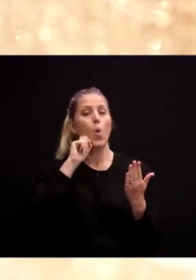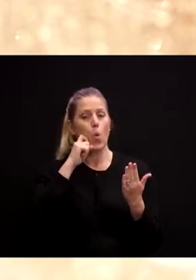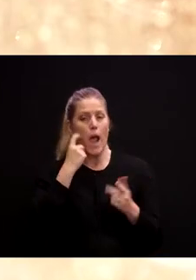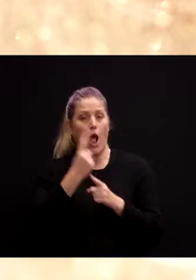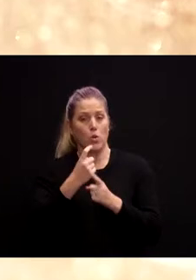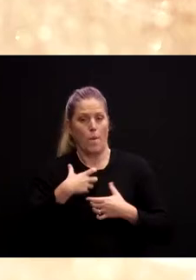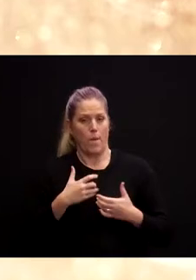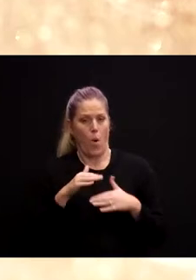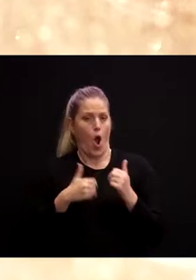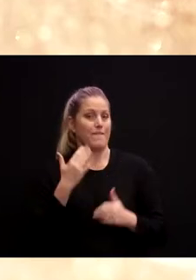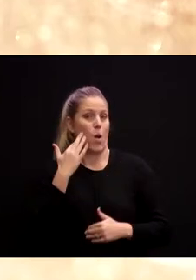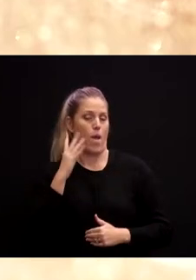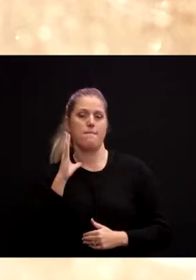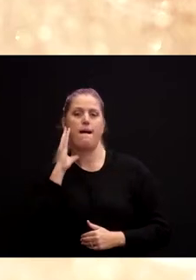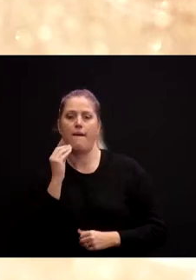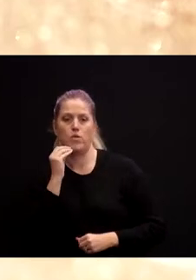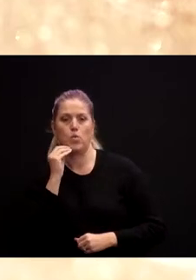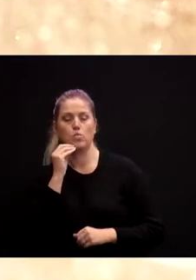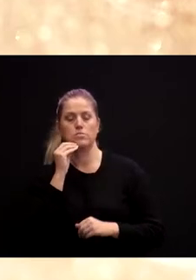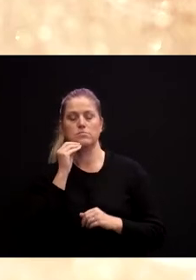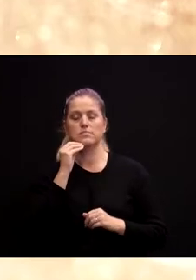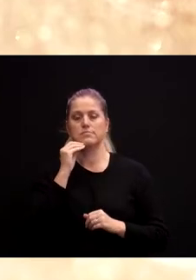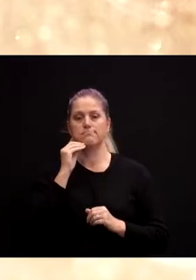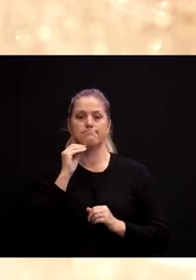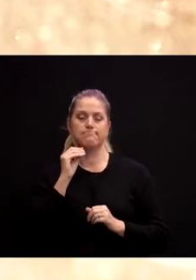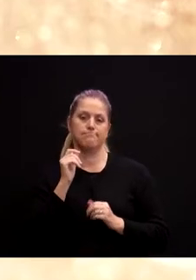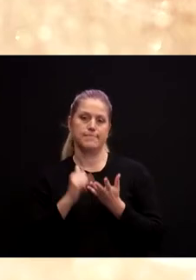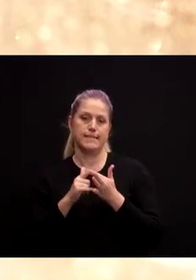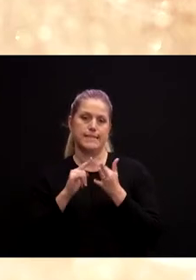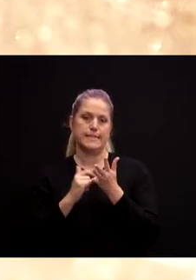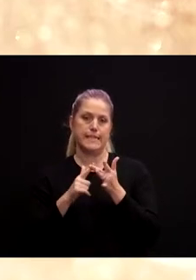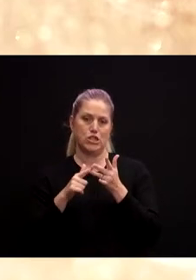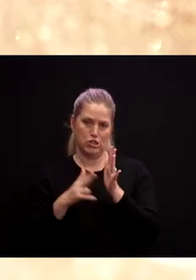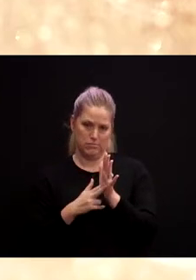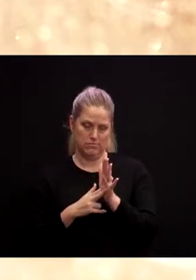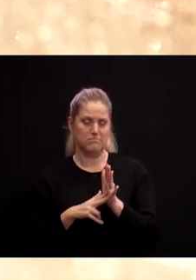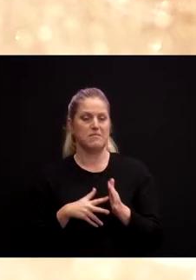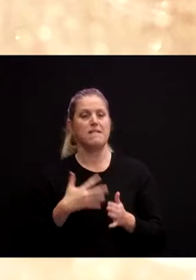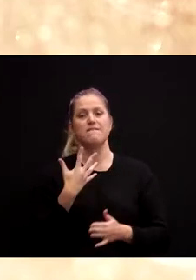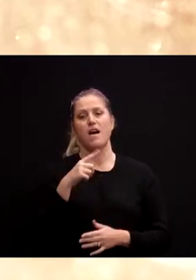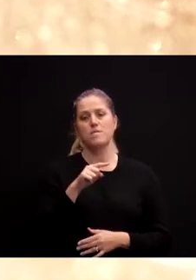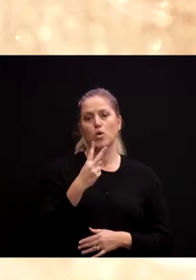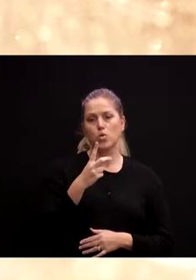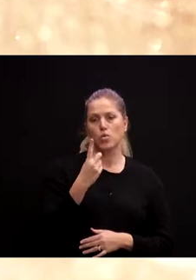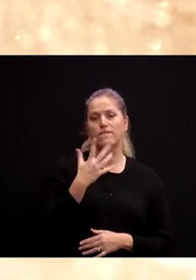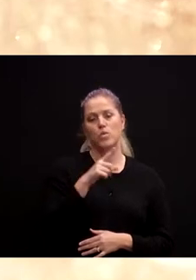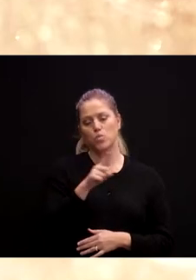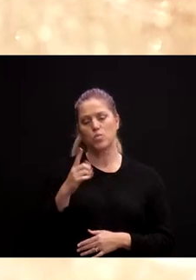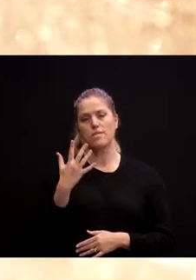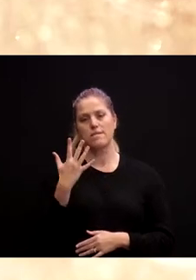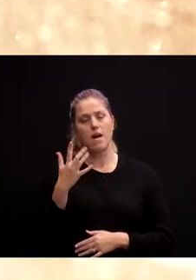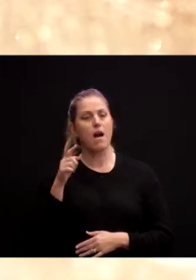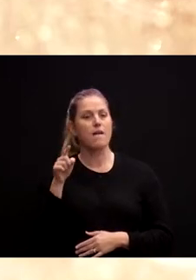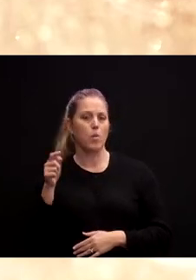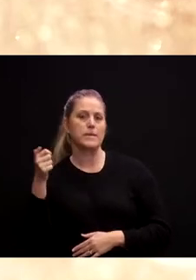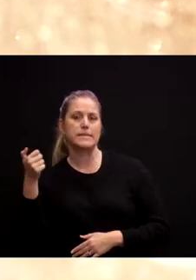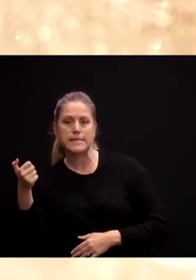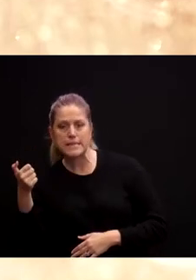today. They are motions 5.1, 5.2, 5.3, 5.4, 5.5,